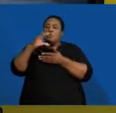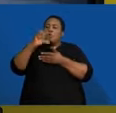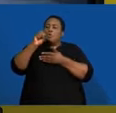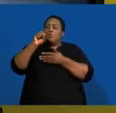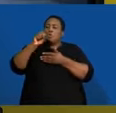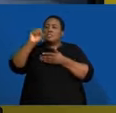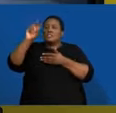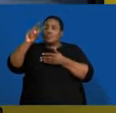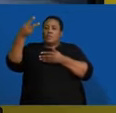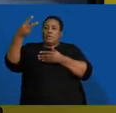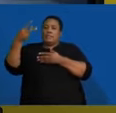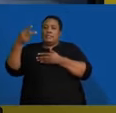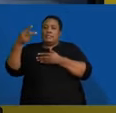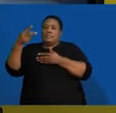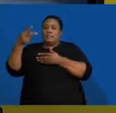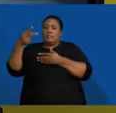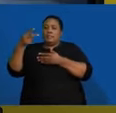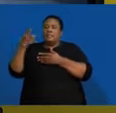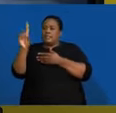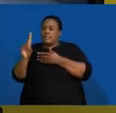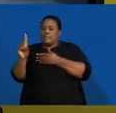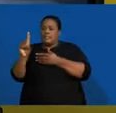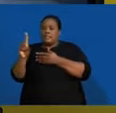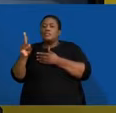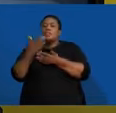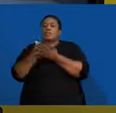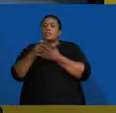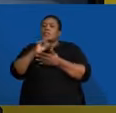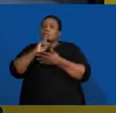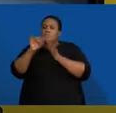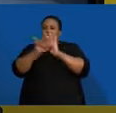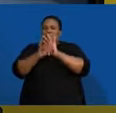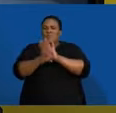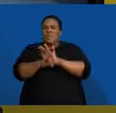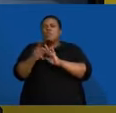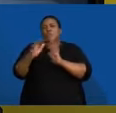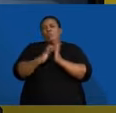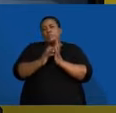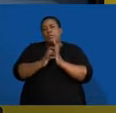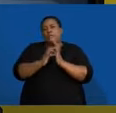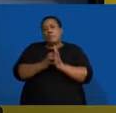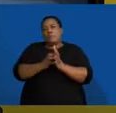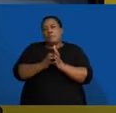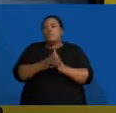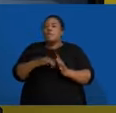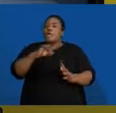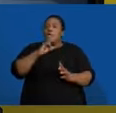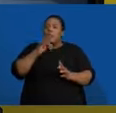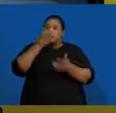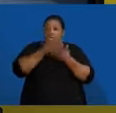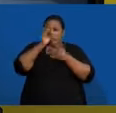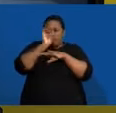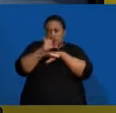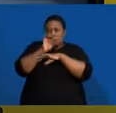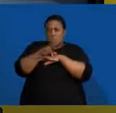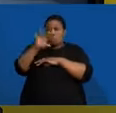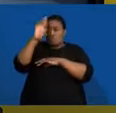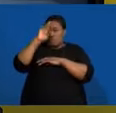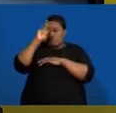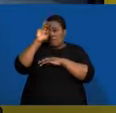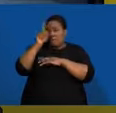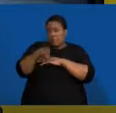in order for you to use an identity. So those are just few examples that I can throw out there for you to please remember,